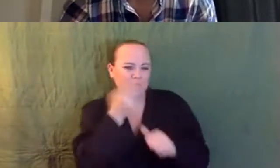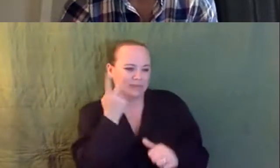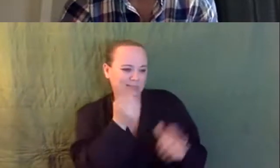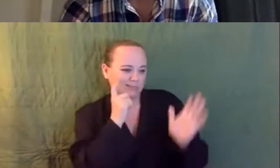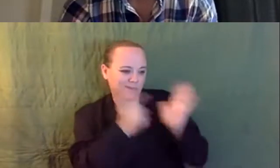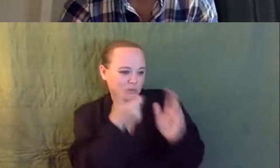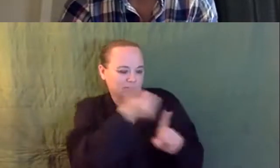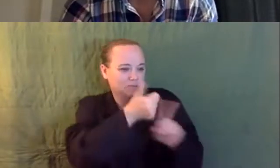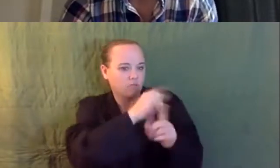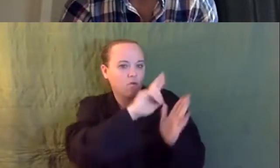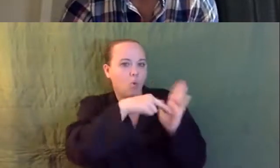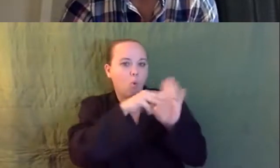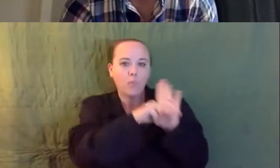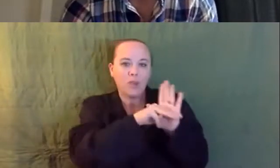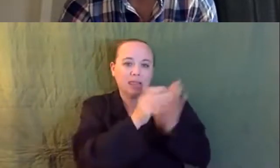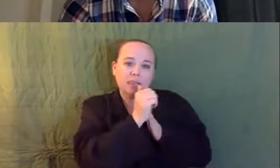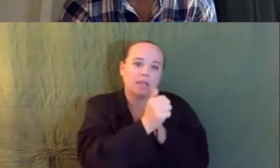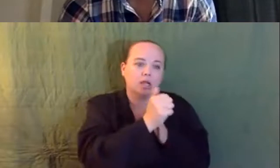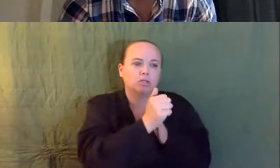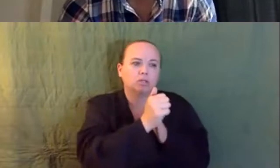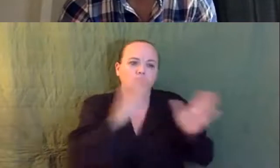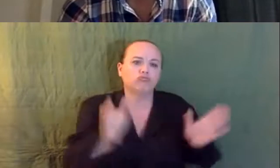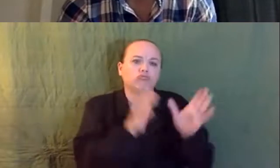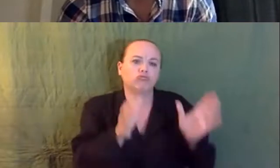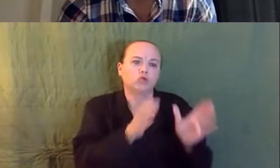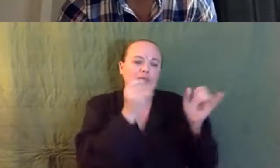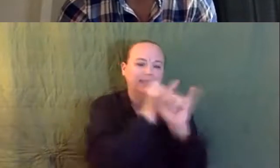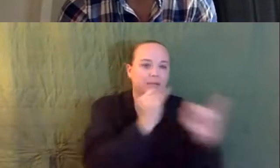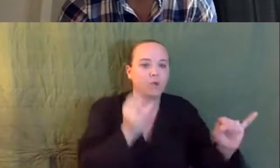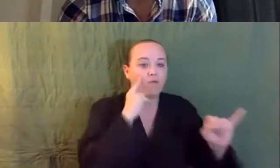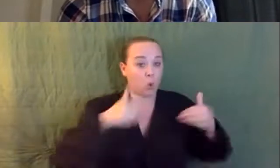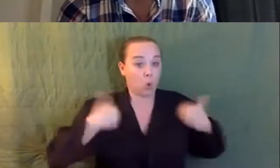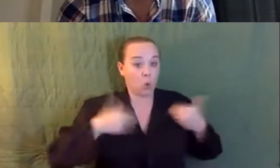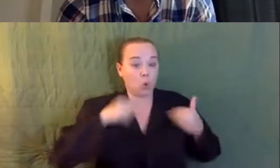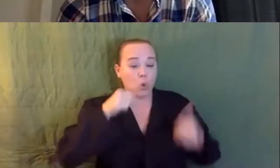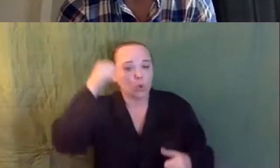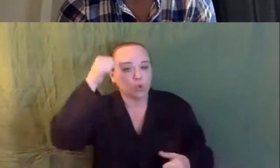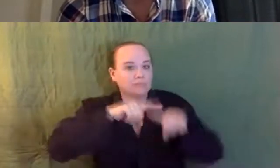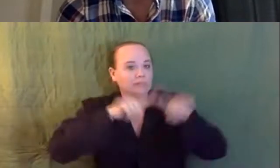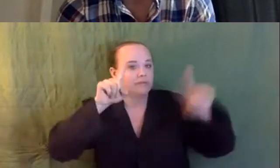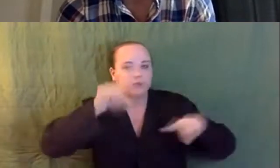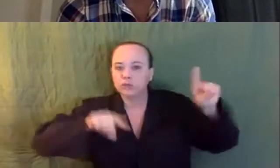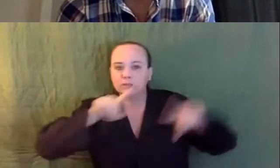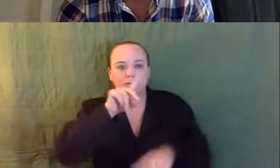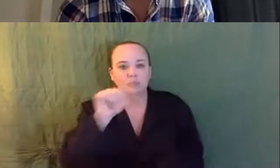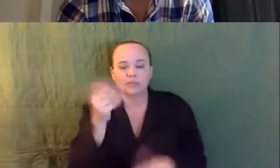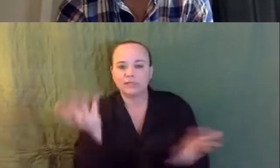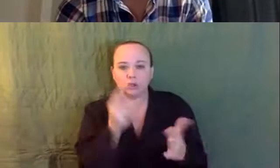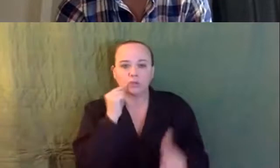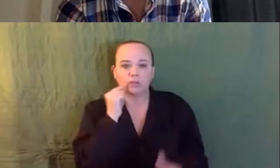role model and leader who is paving the way toward independence for youth and adult with disabilities in the San Antonio